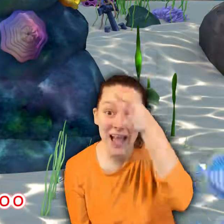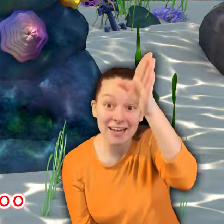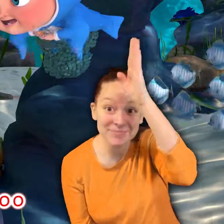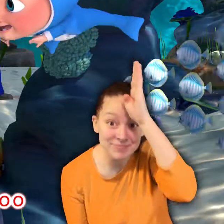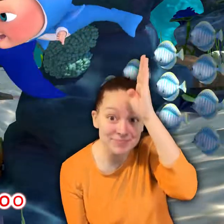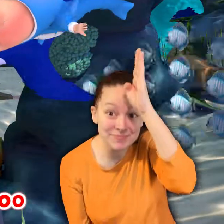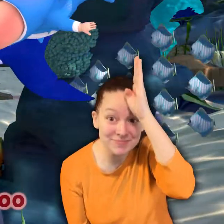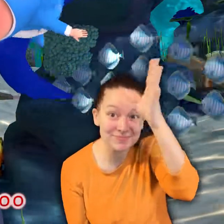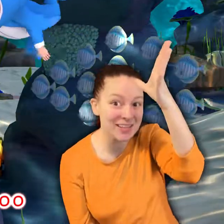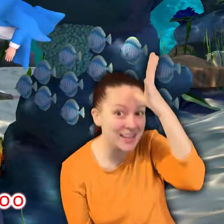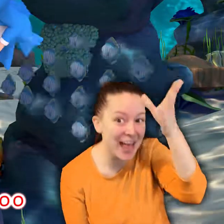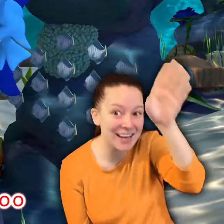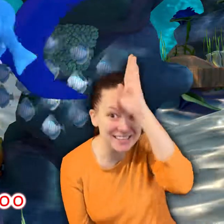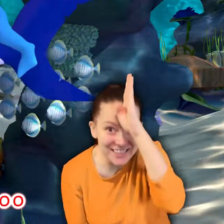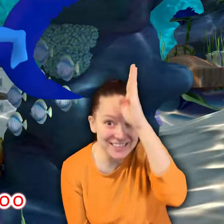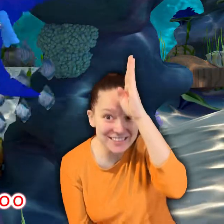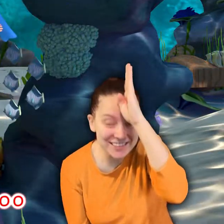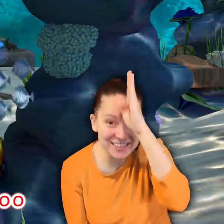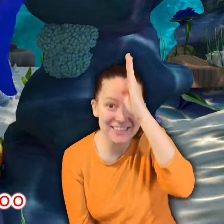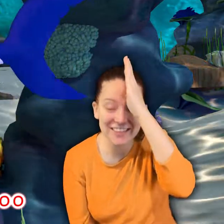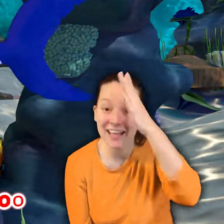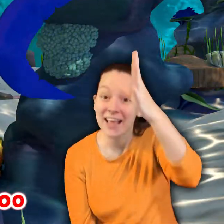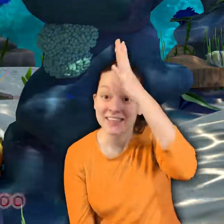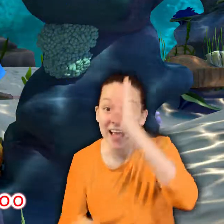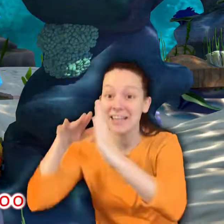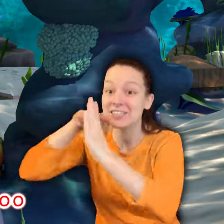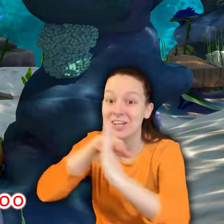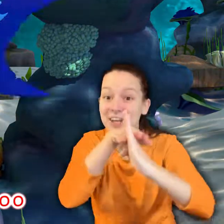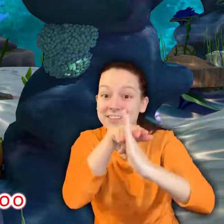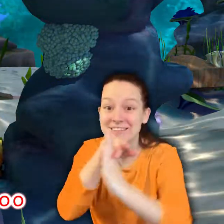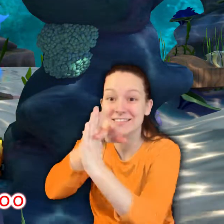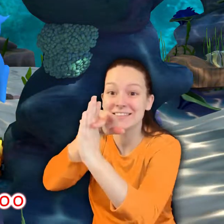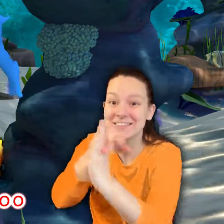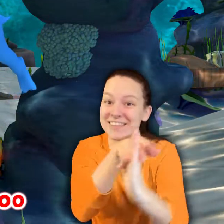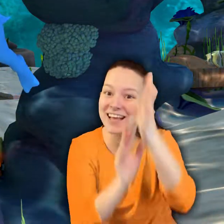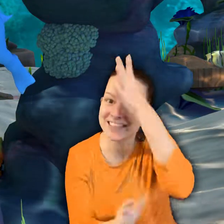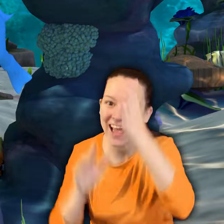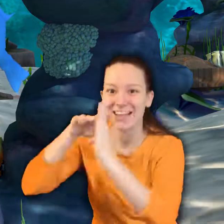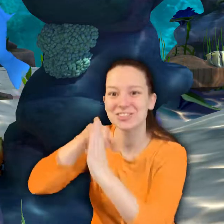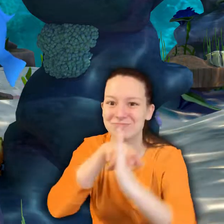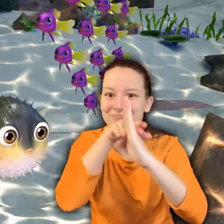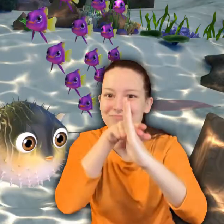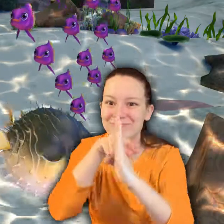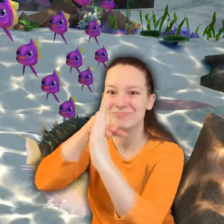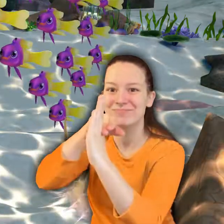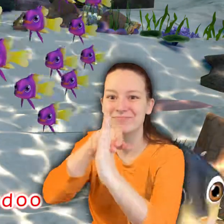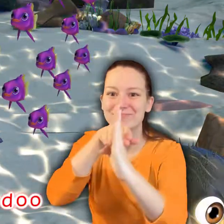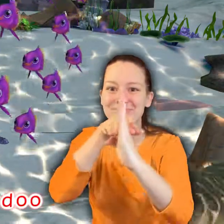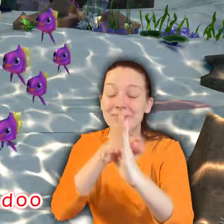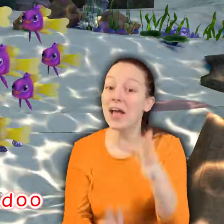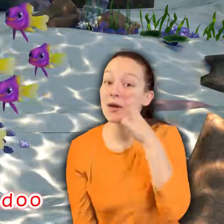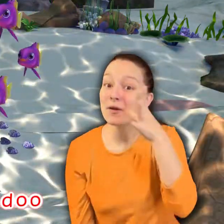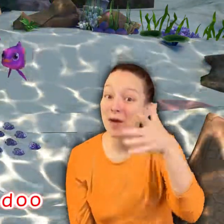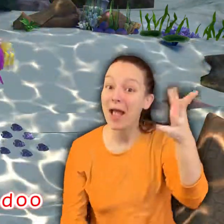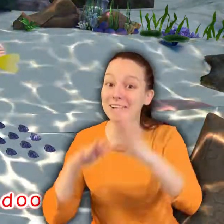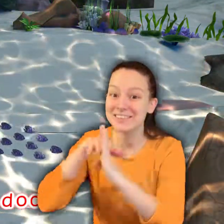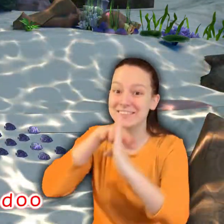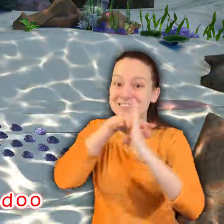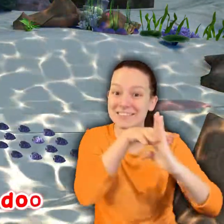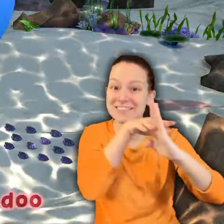shark. Daddy shark. Daddy shark. Daddy shark. Grandma